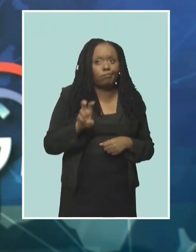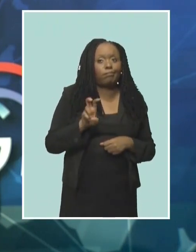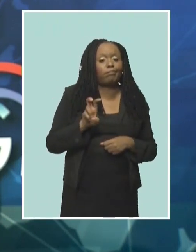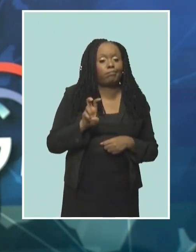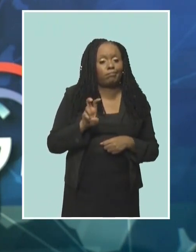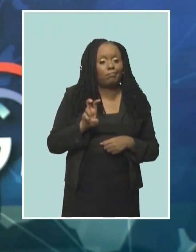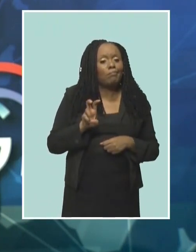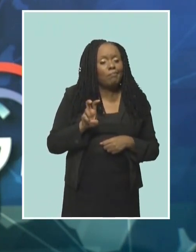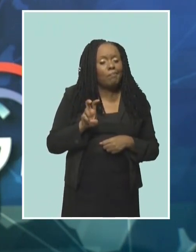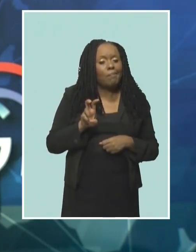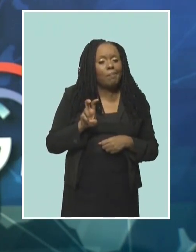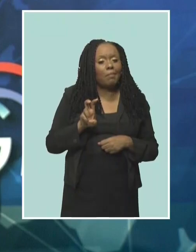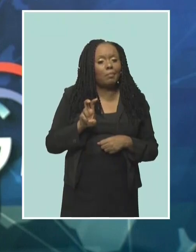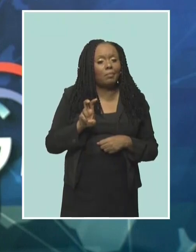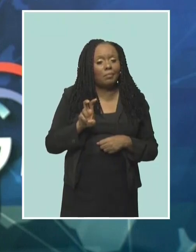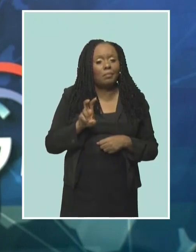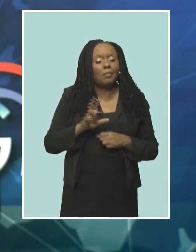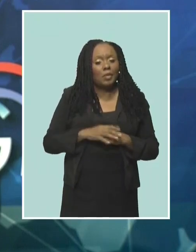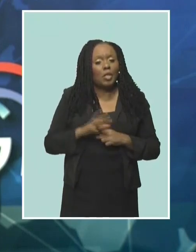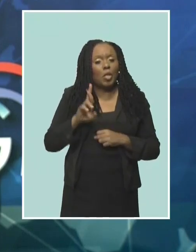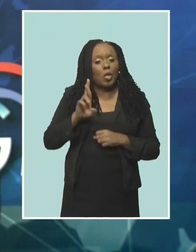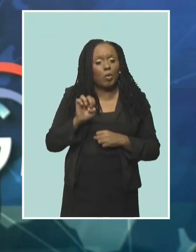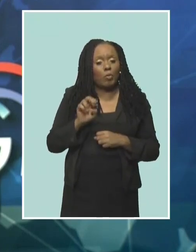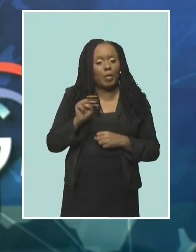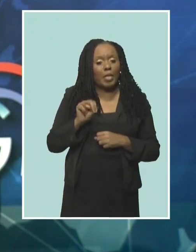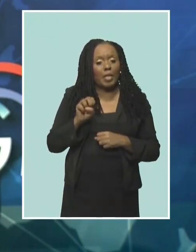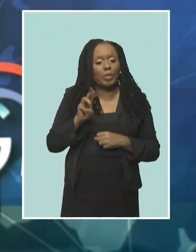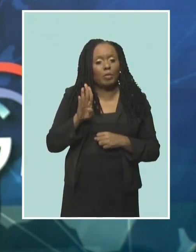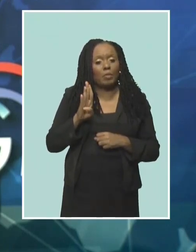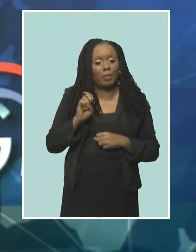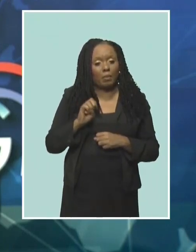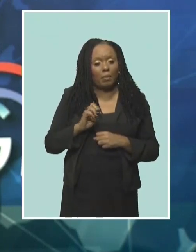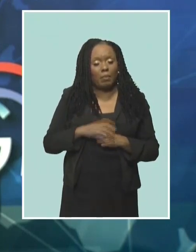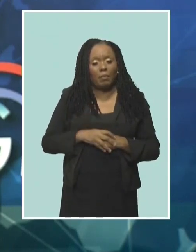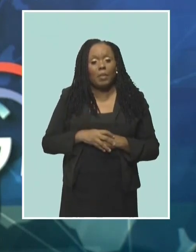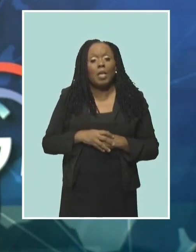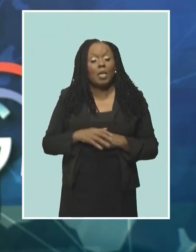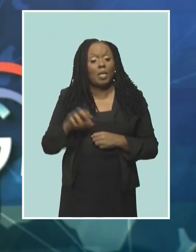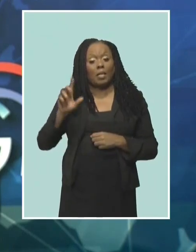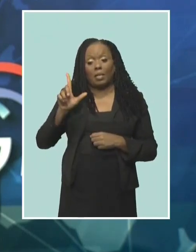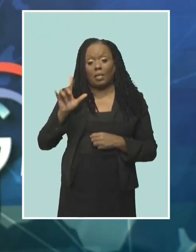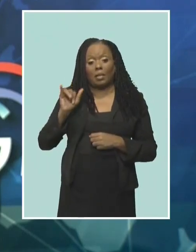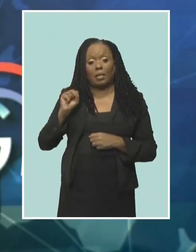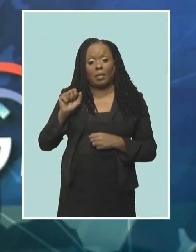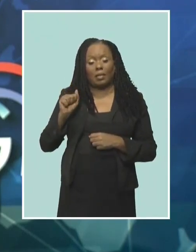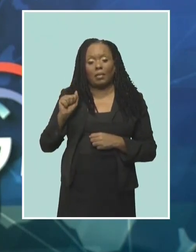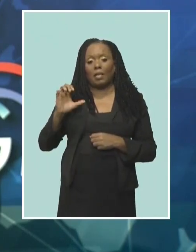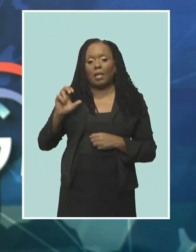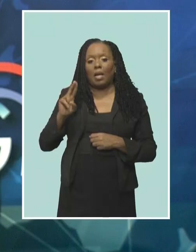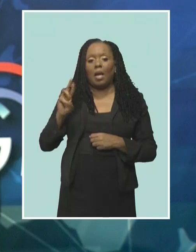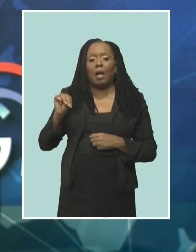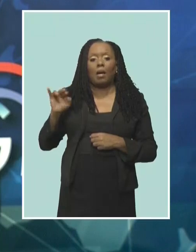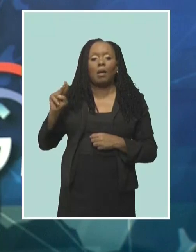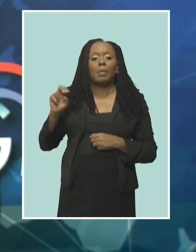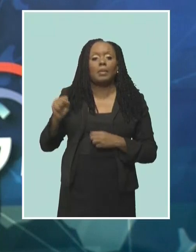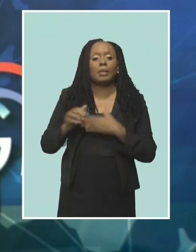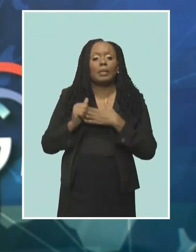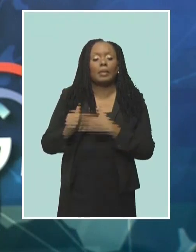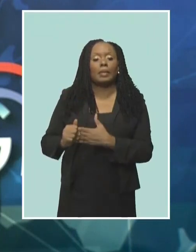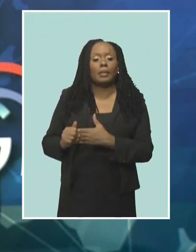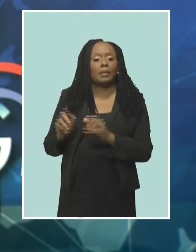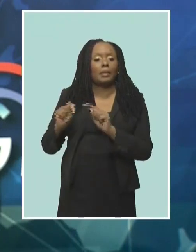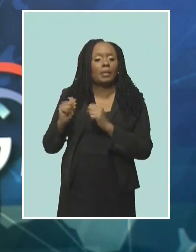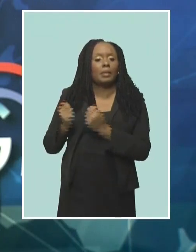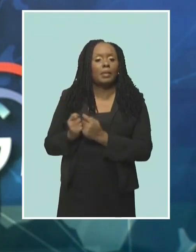Lisa Cummins, made the comment as she and a high-powered team from the Inter-American Development Bank, the U.S. Department of Energy,